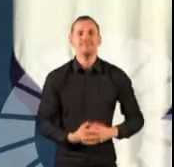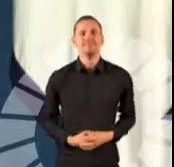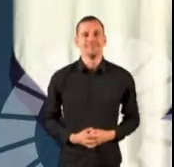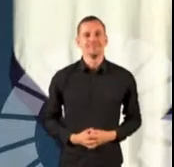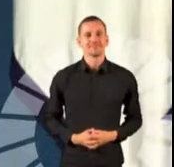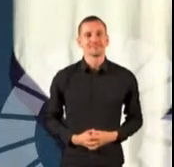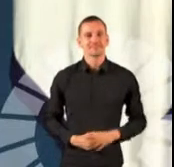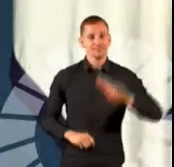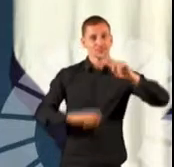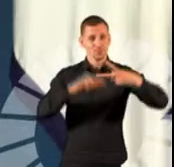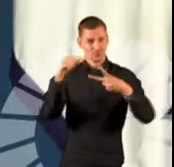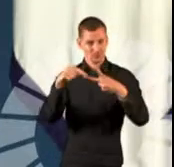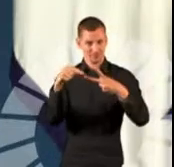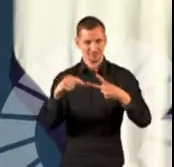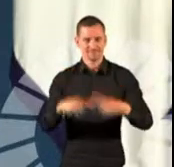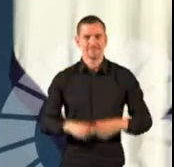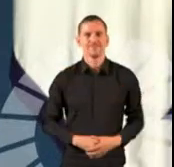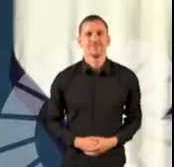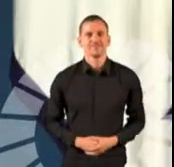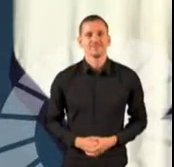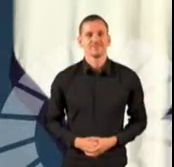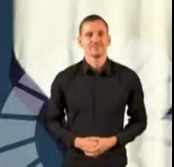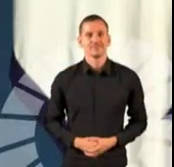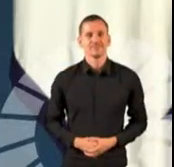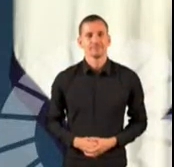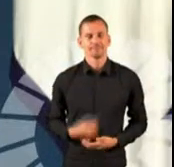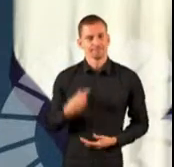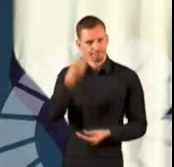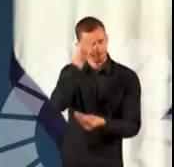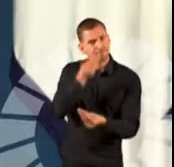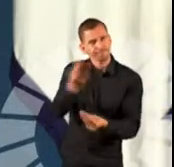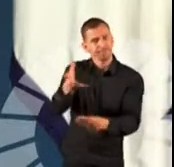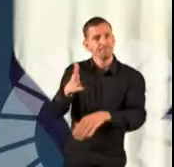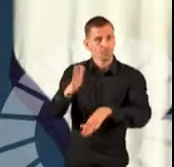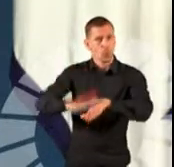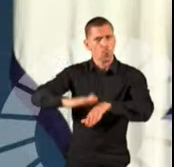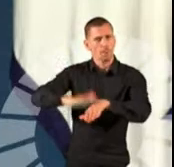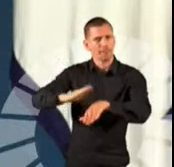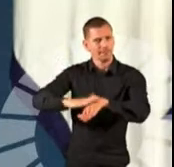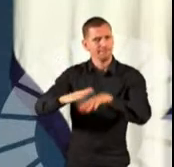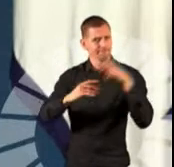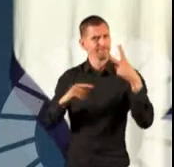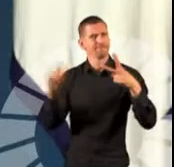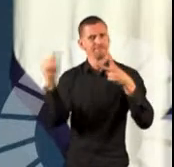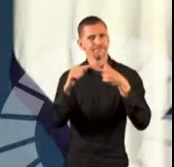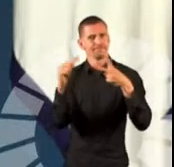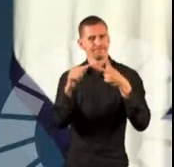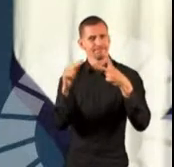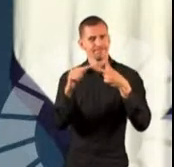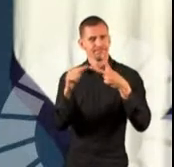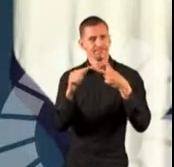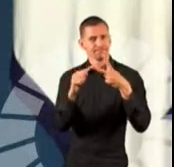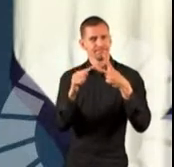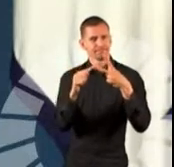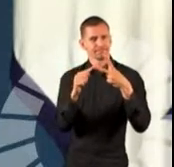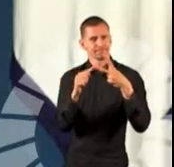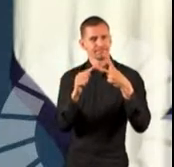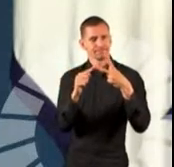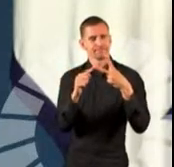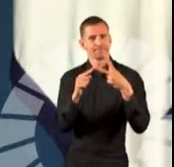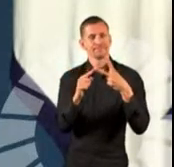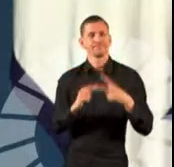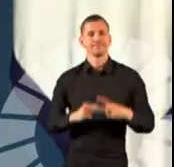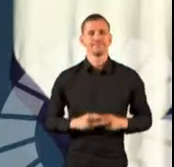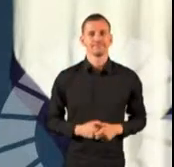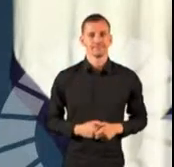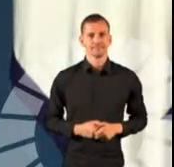to those people who are not being heard. Respect and embrace those whose